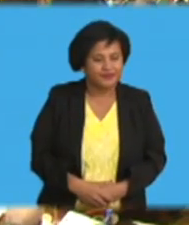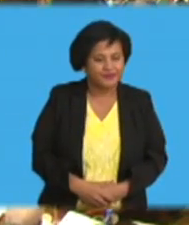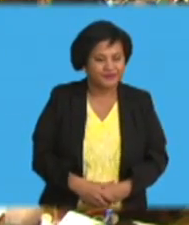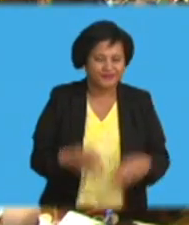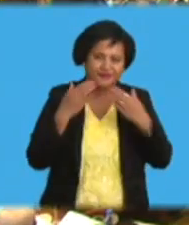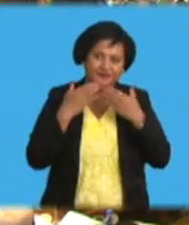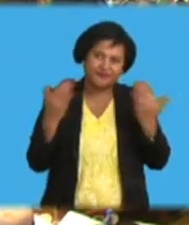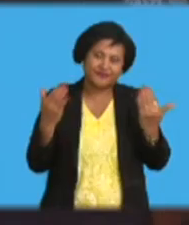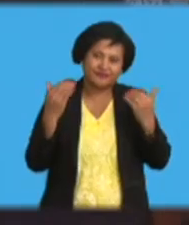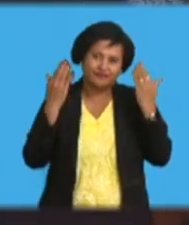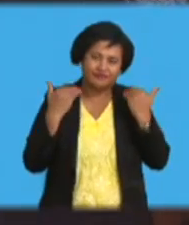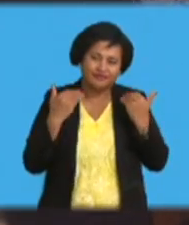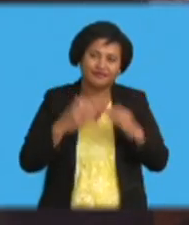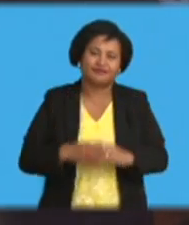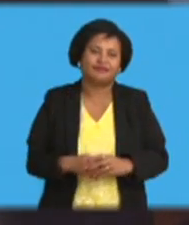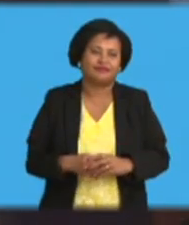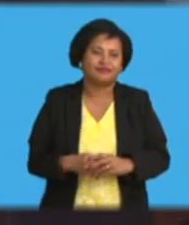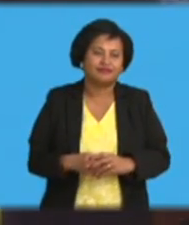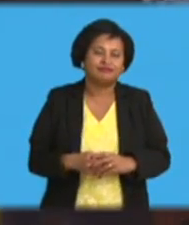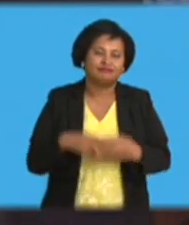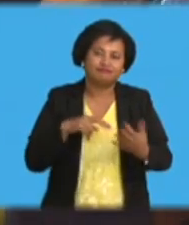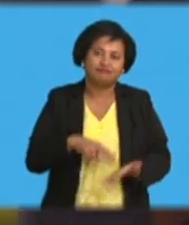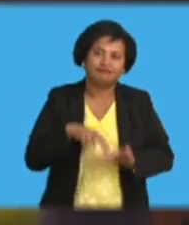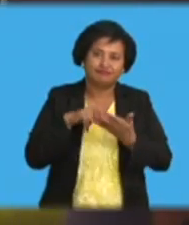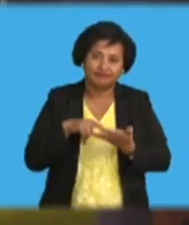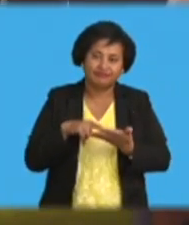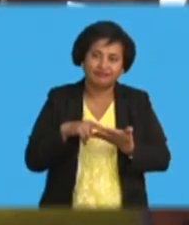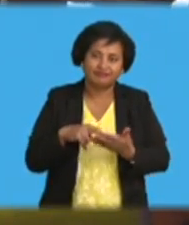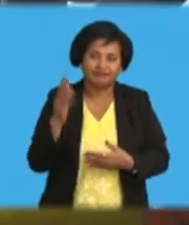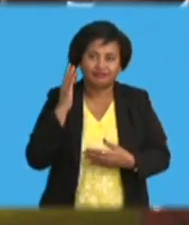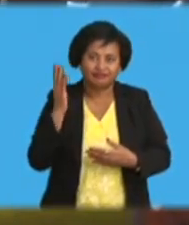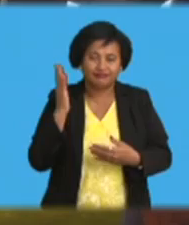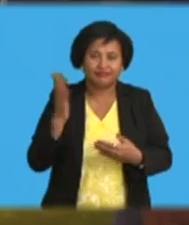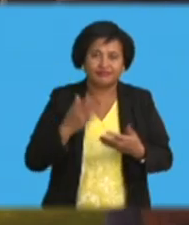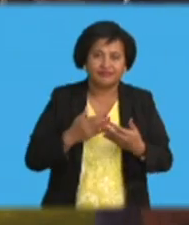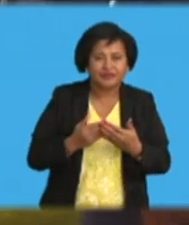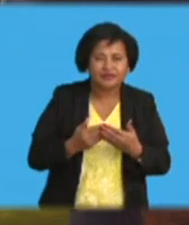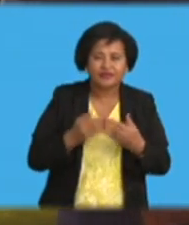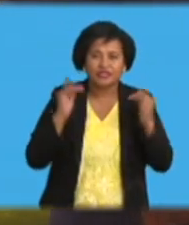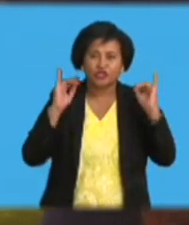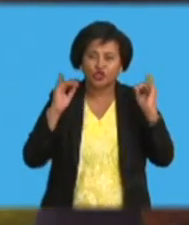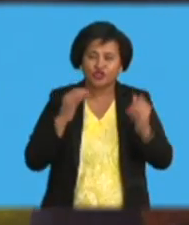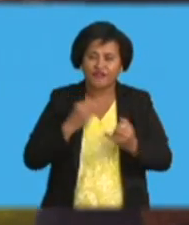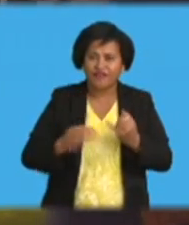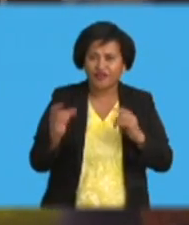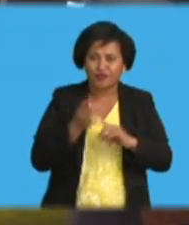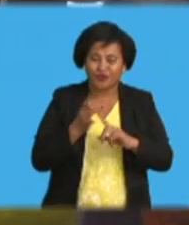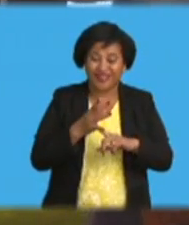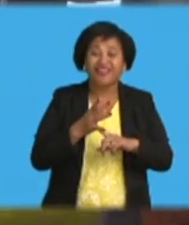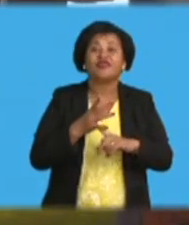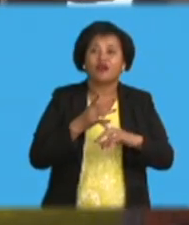Thank you, Madam Speaker. Madam Speaker, I rise to speak on a growing issue of extreme importance as Minister responsible for